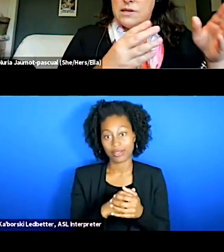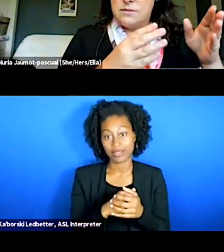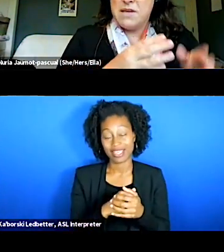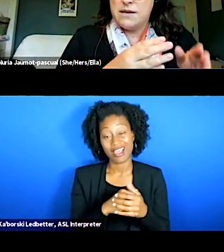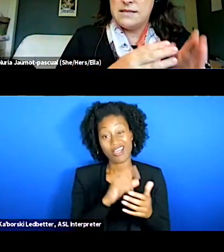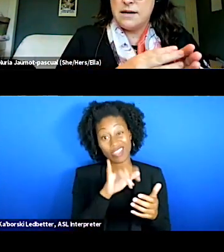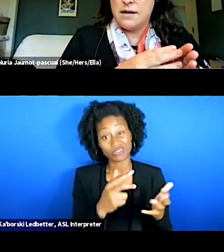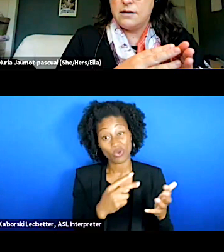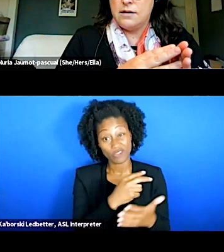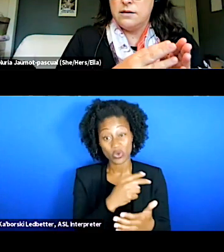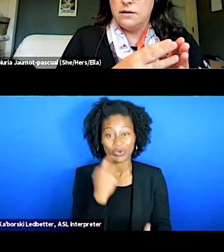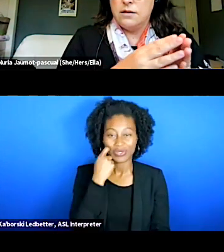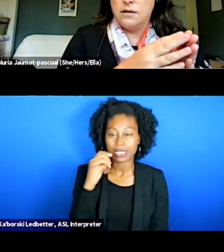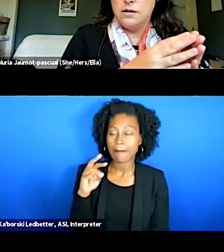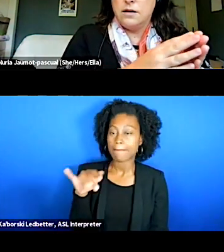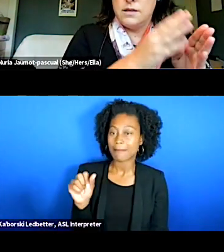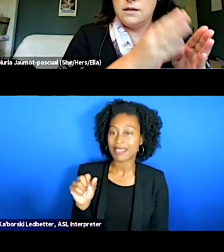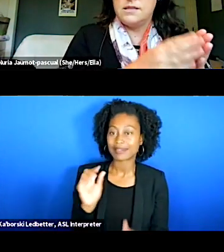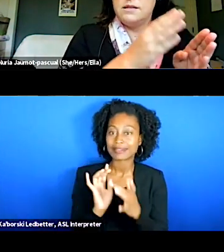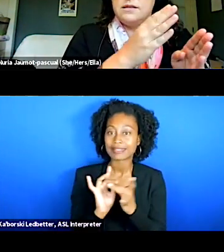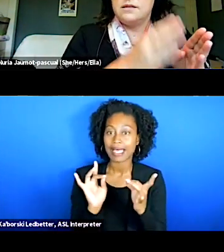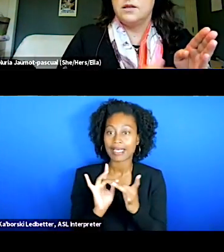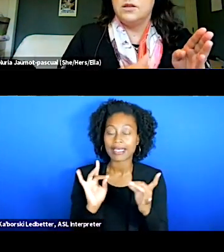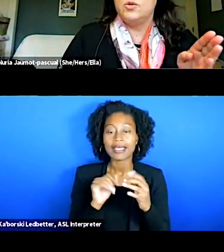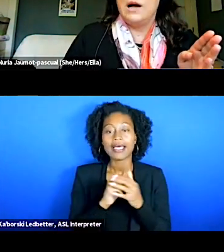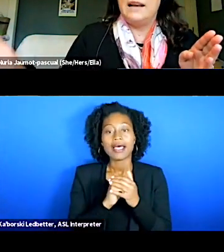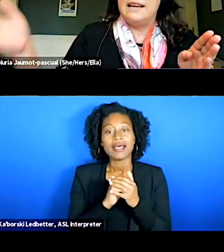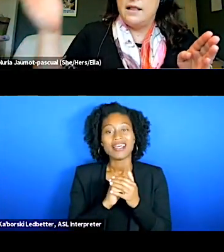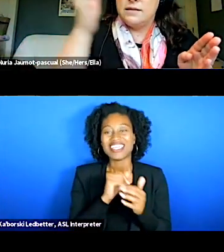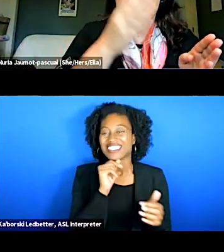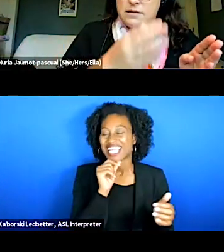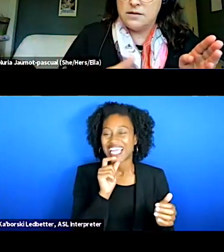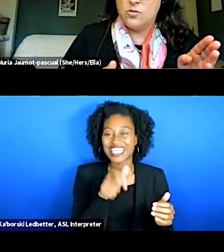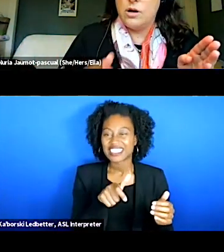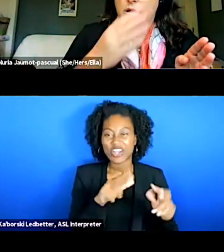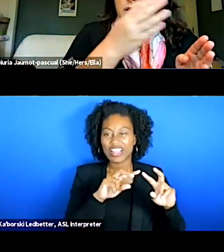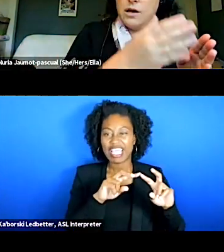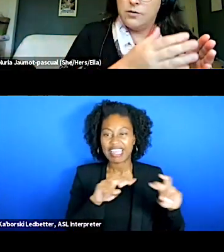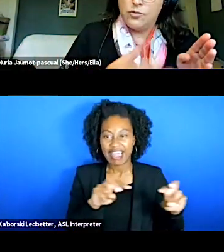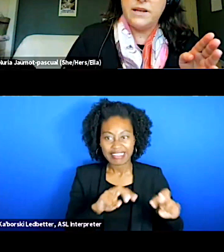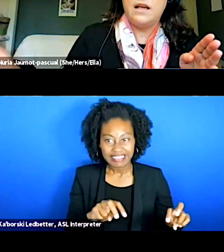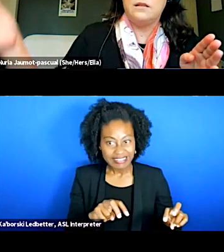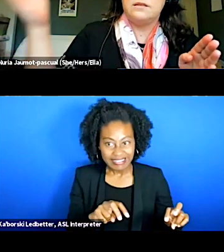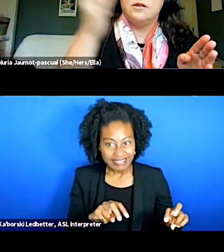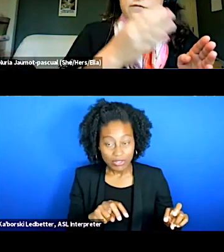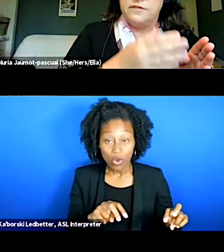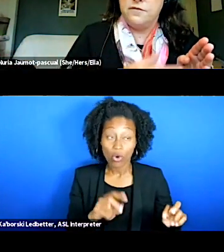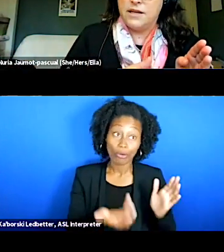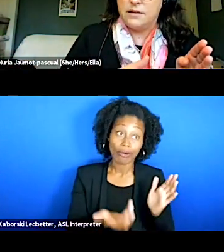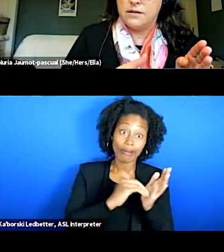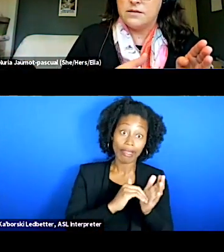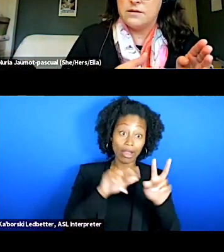So as Mia said, it doesn't necessarily do analysis, a reanalysis